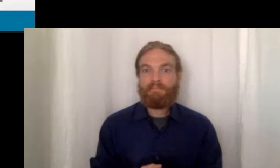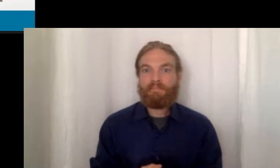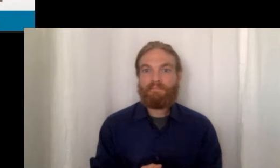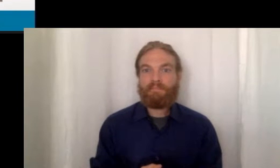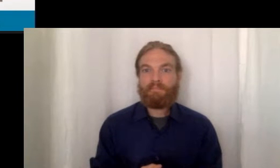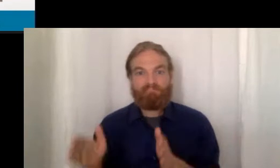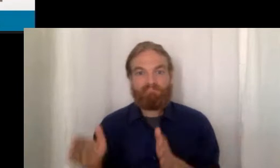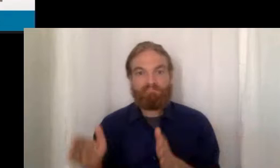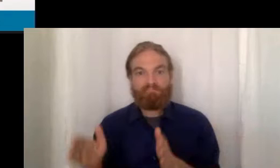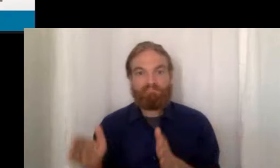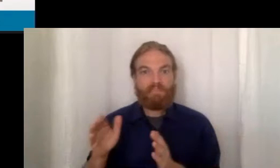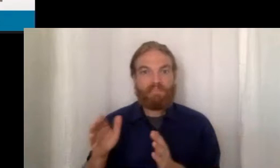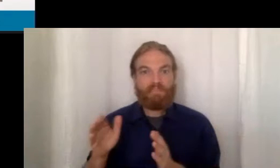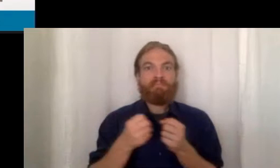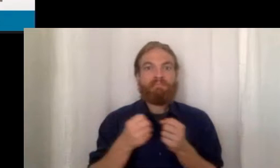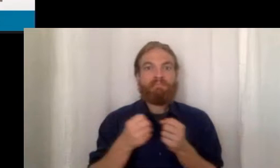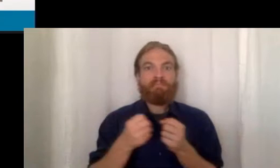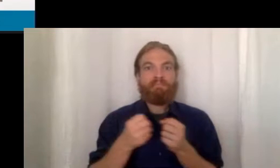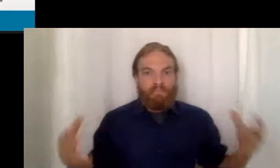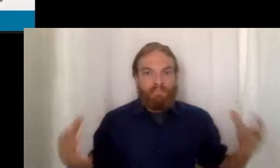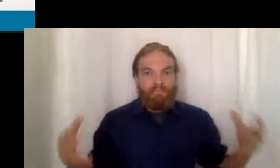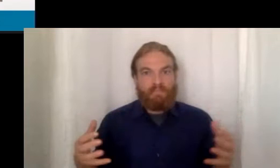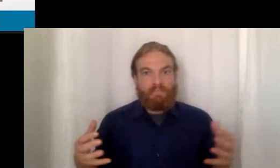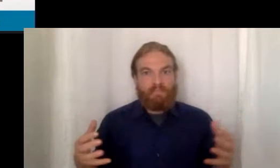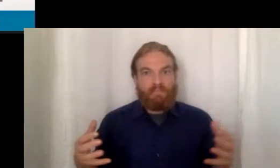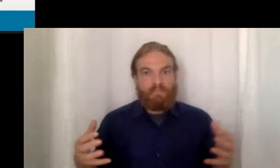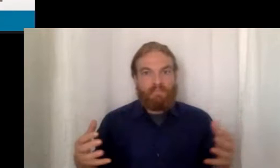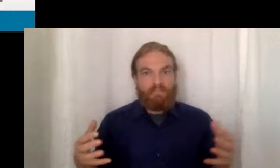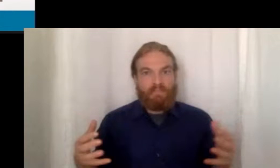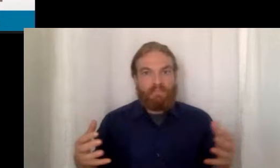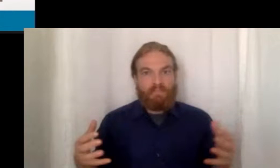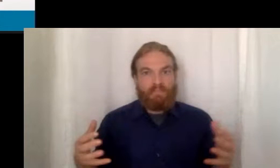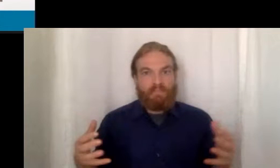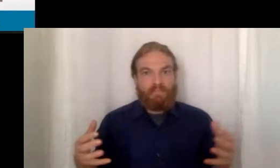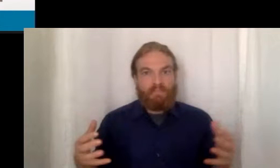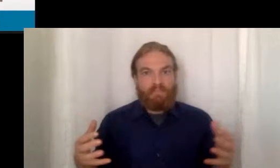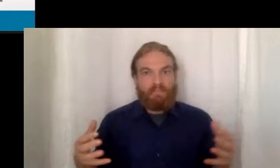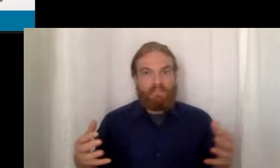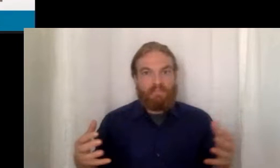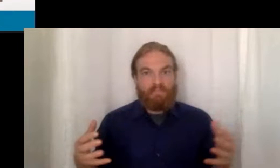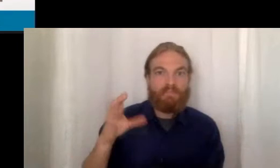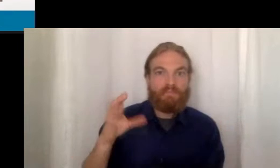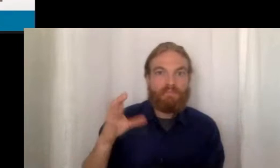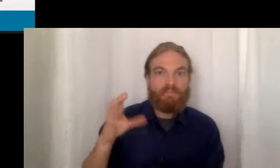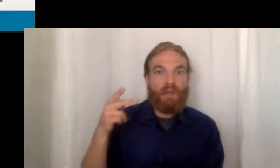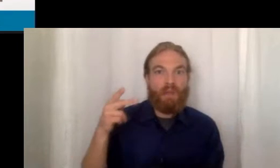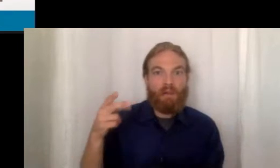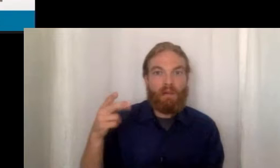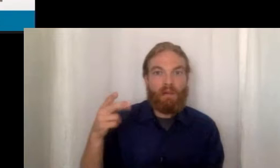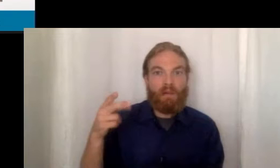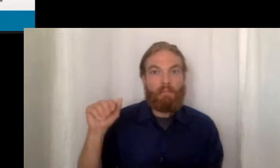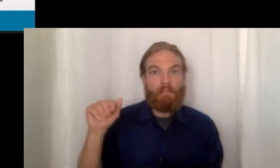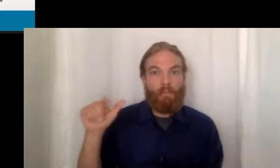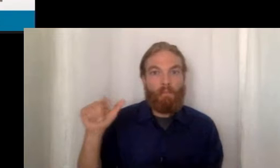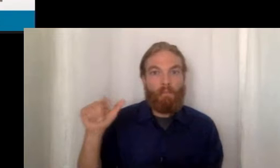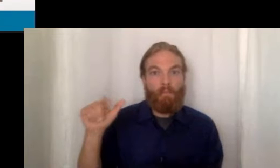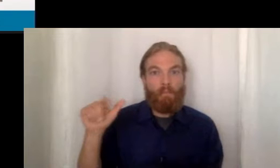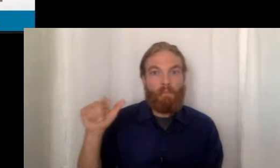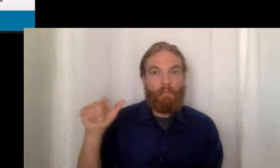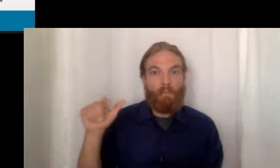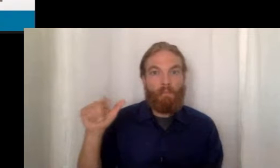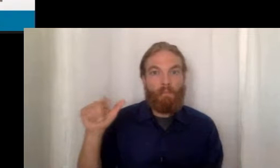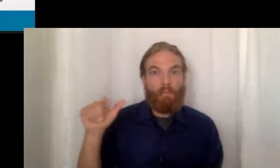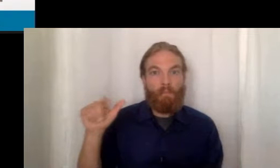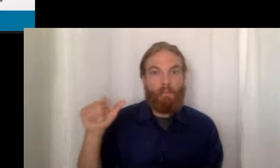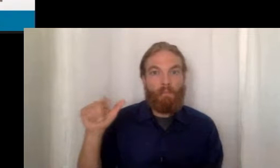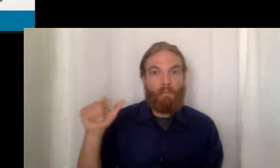sites. The state of Colorado did authorize some of the larger community testing sites, or